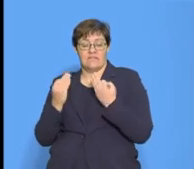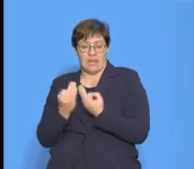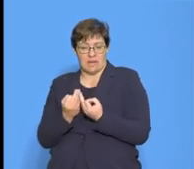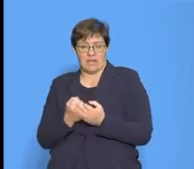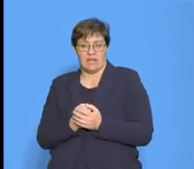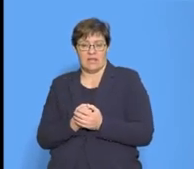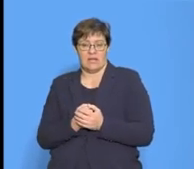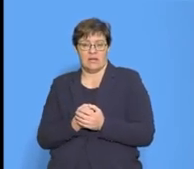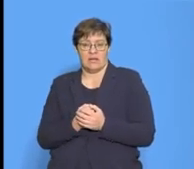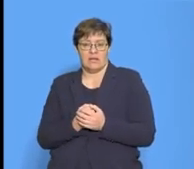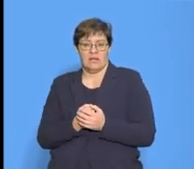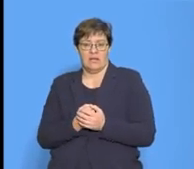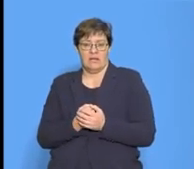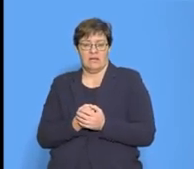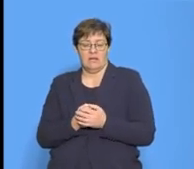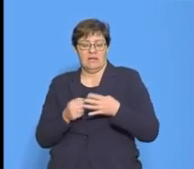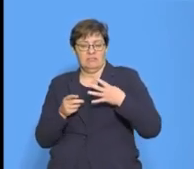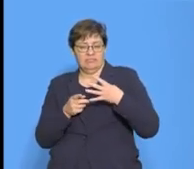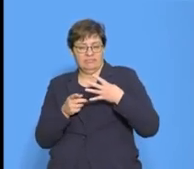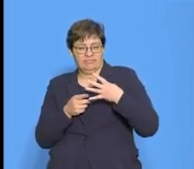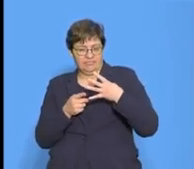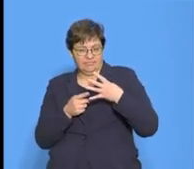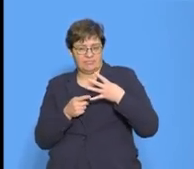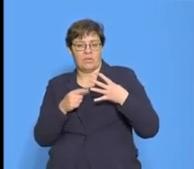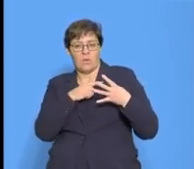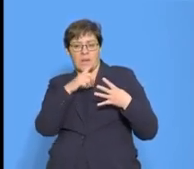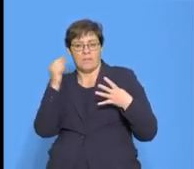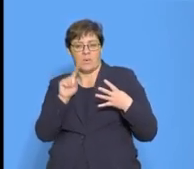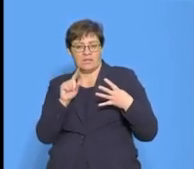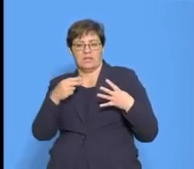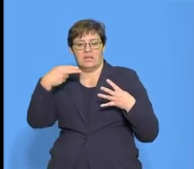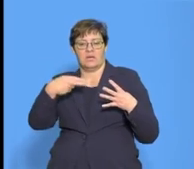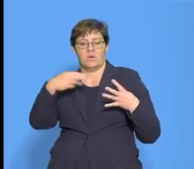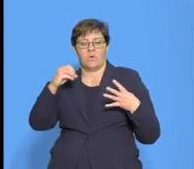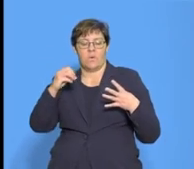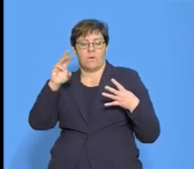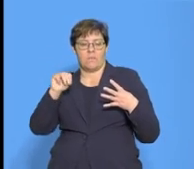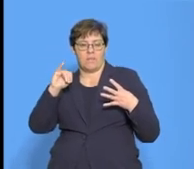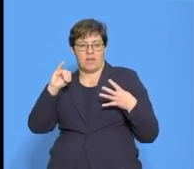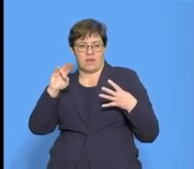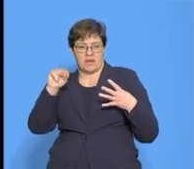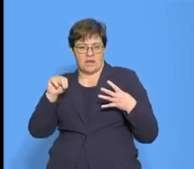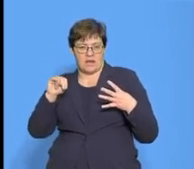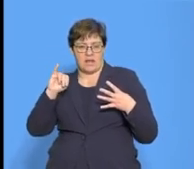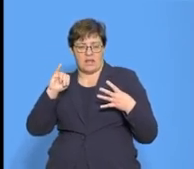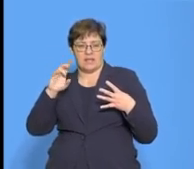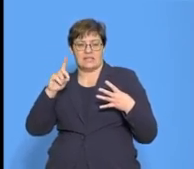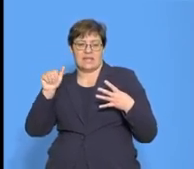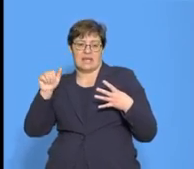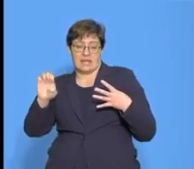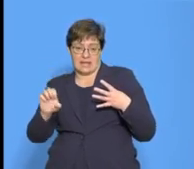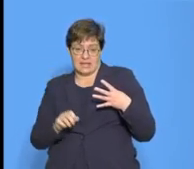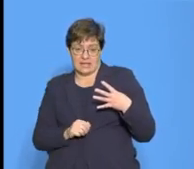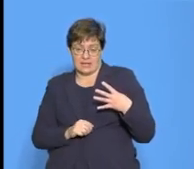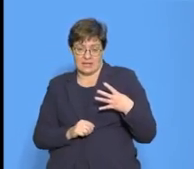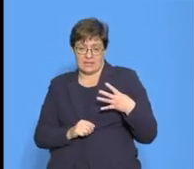of classification is family, and there we, as we said, we fall into the classification of,